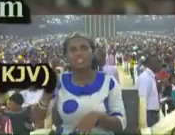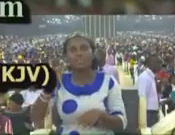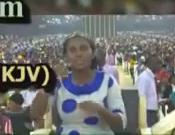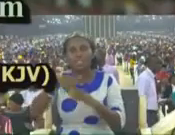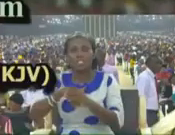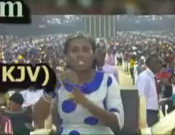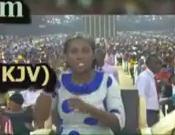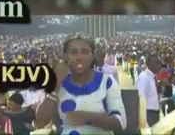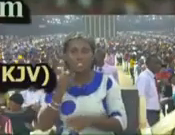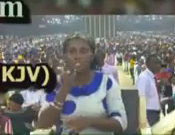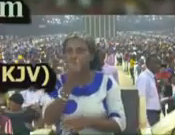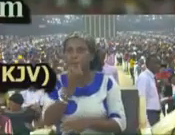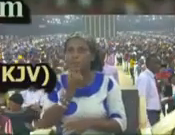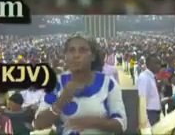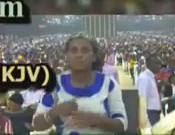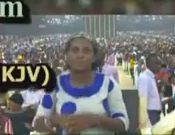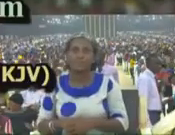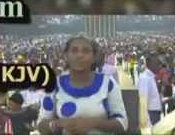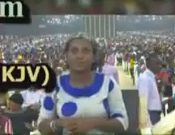in Israel.